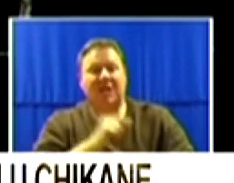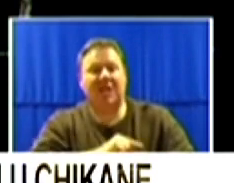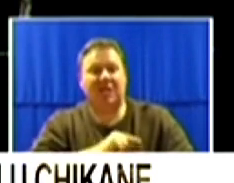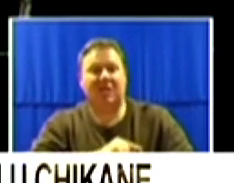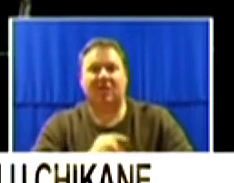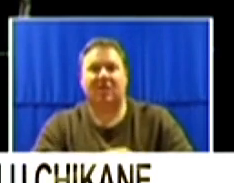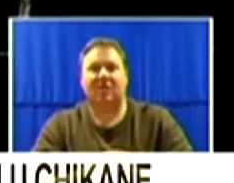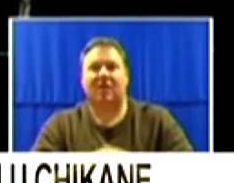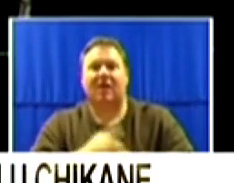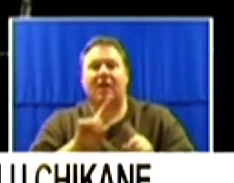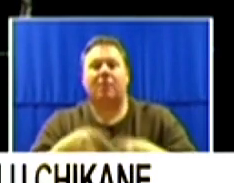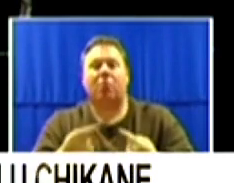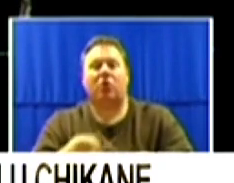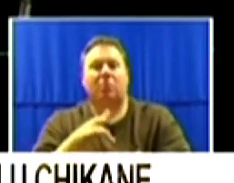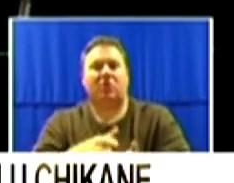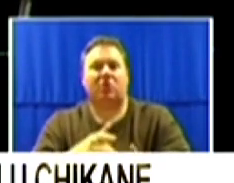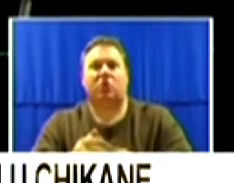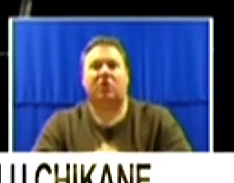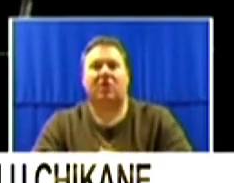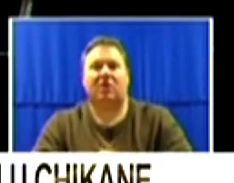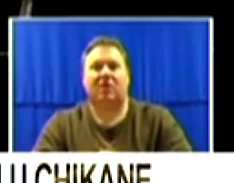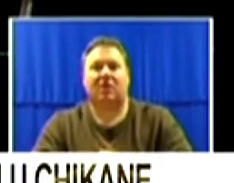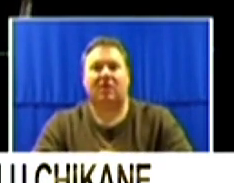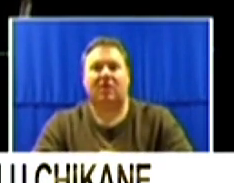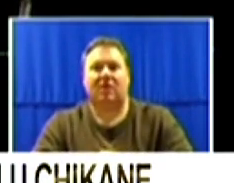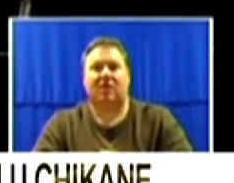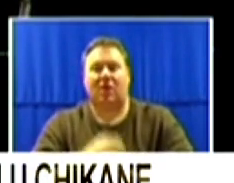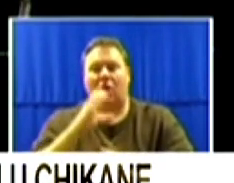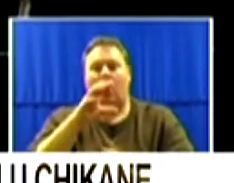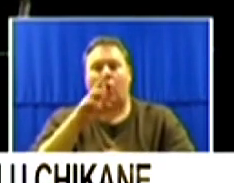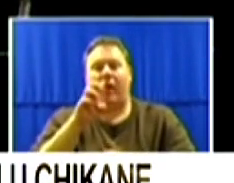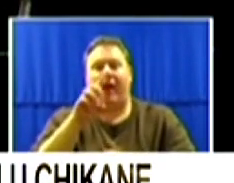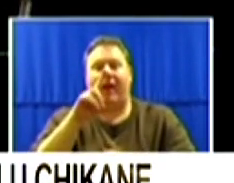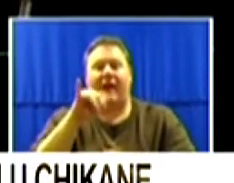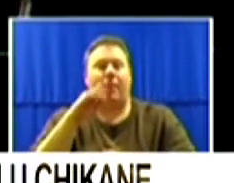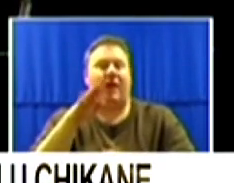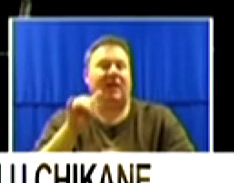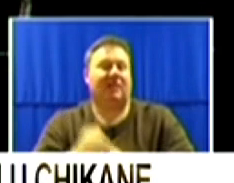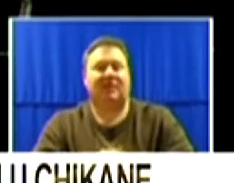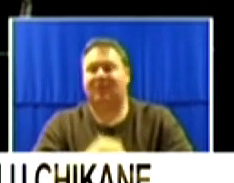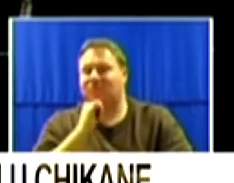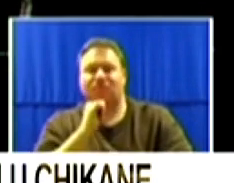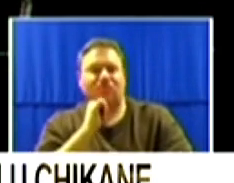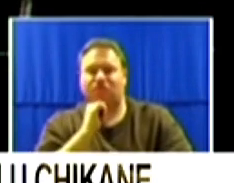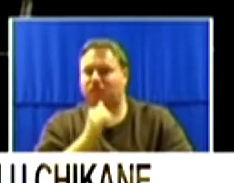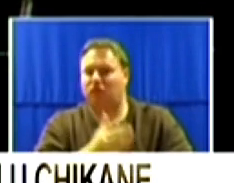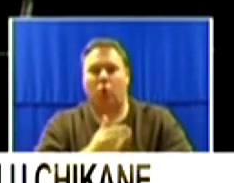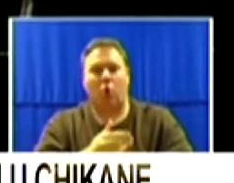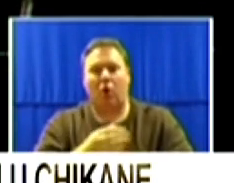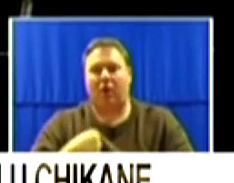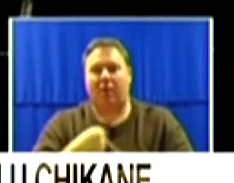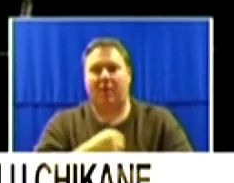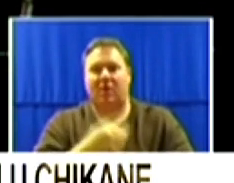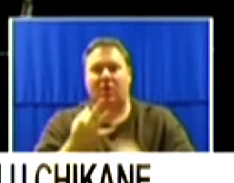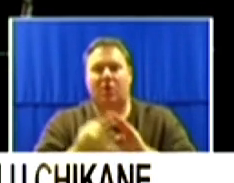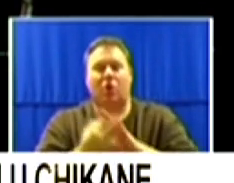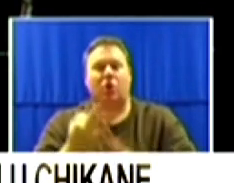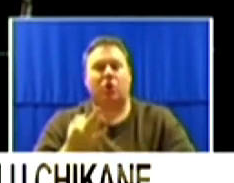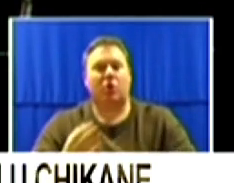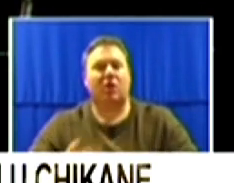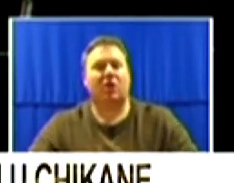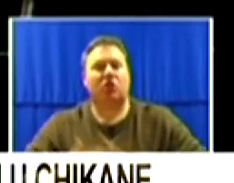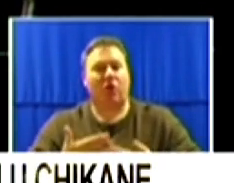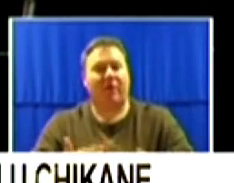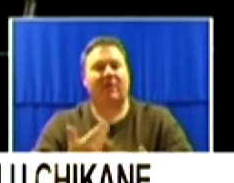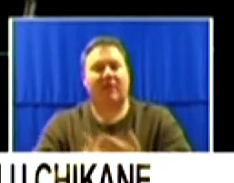in an impossible situation. It's a matter of credibility. It's highly unlikely a working member in one of the three services would